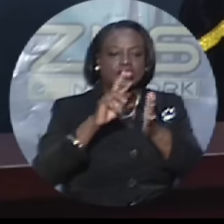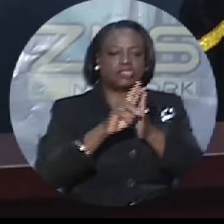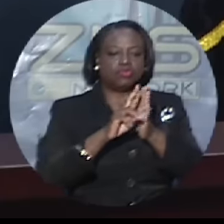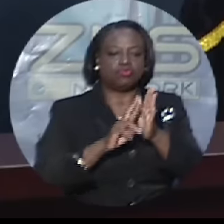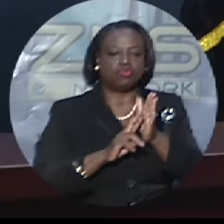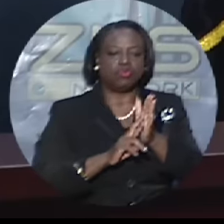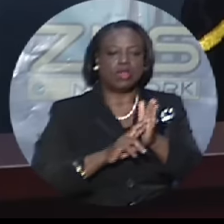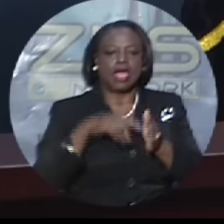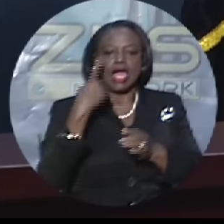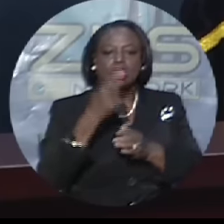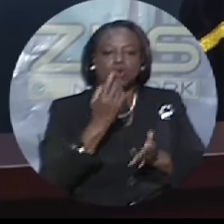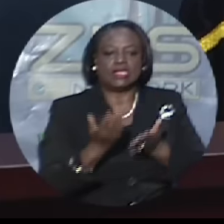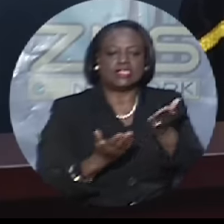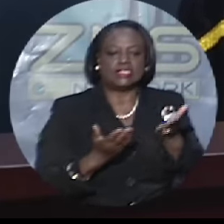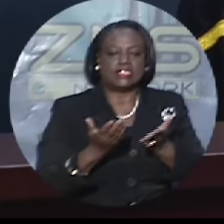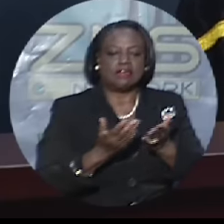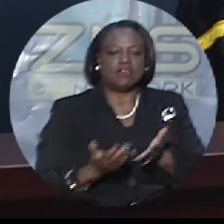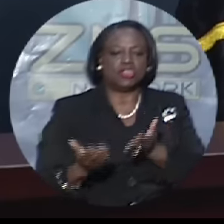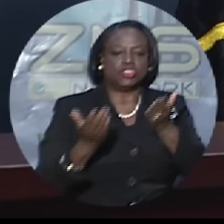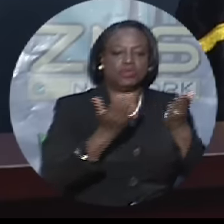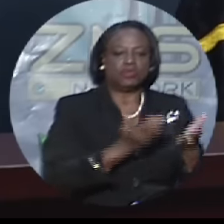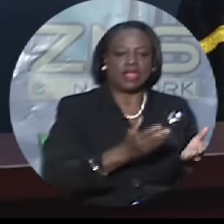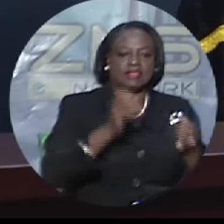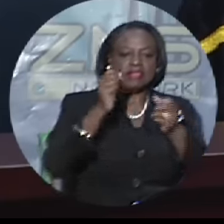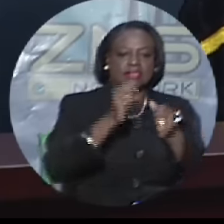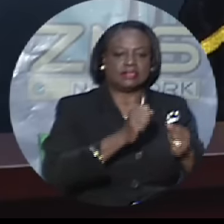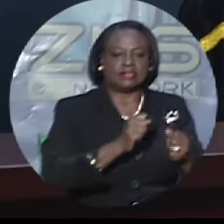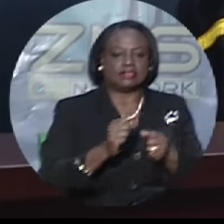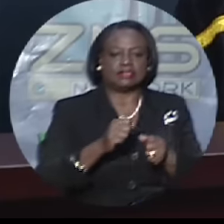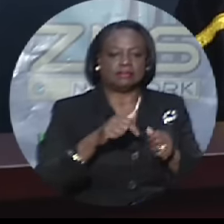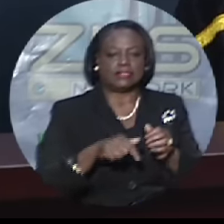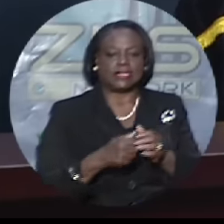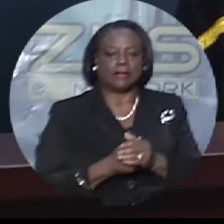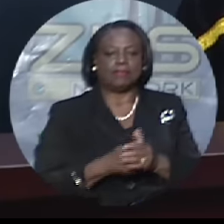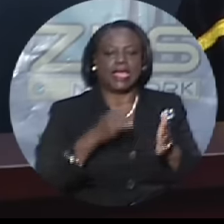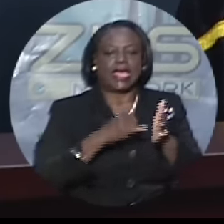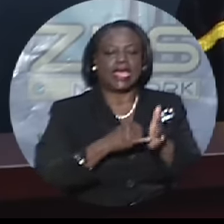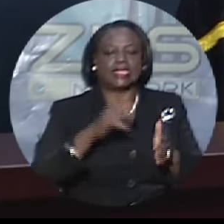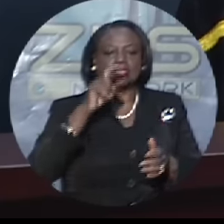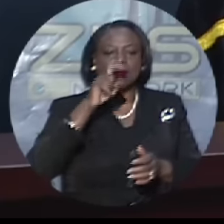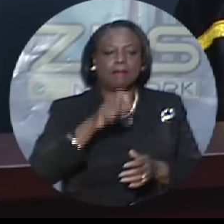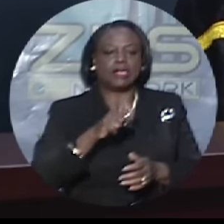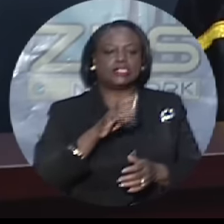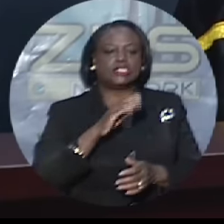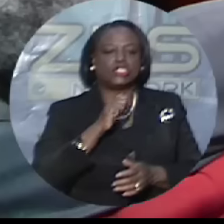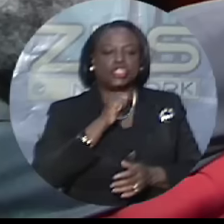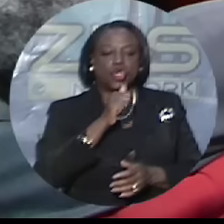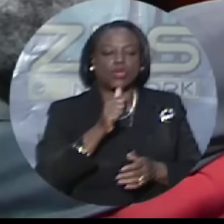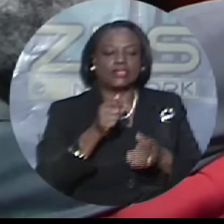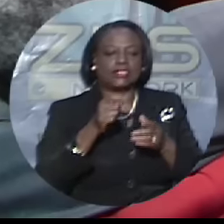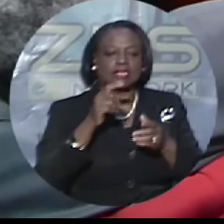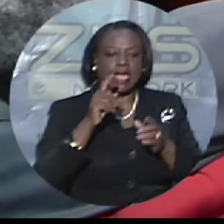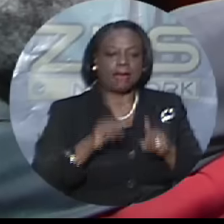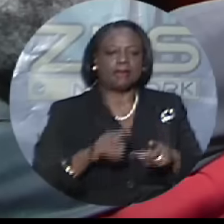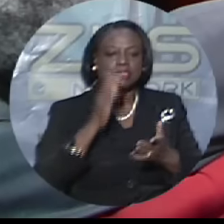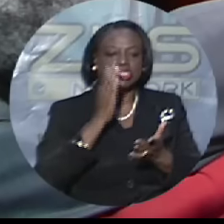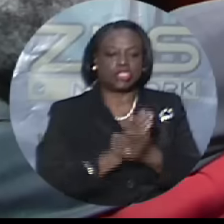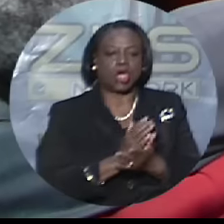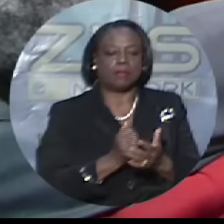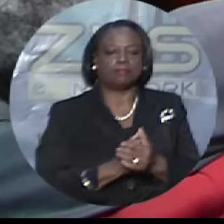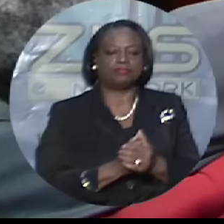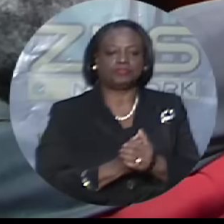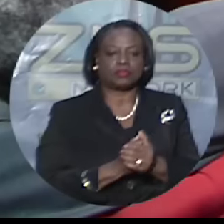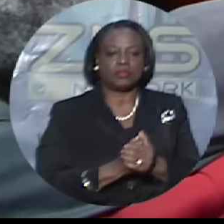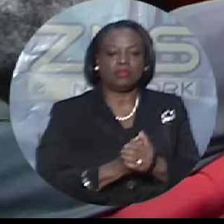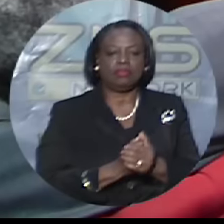and only serves to bring the system into disrepute. It must not continue. Attorney General and Minister